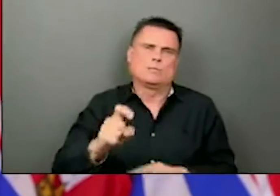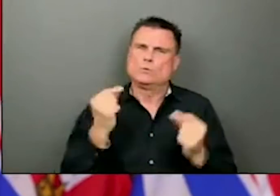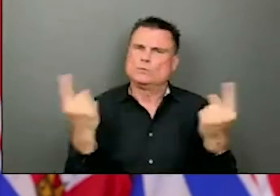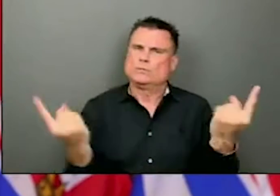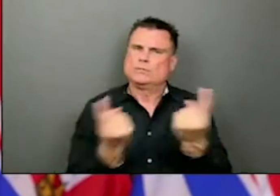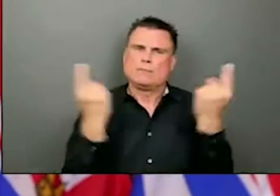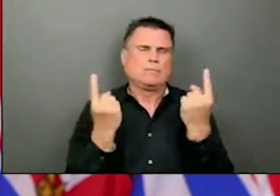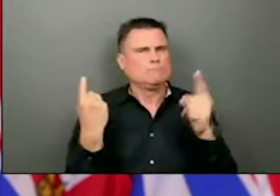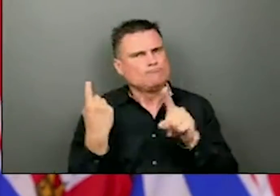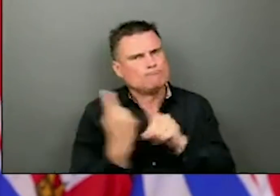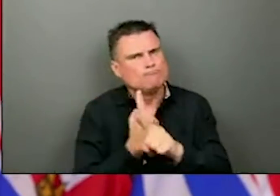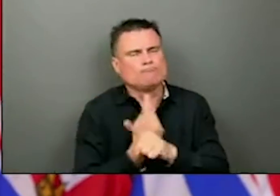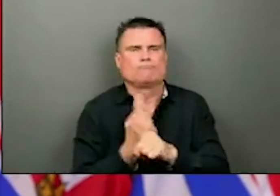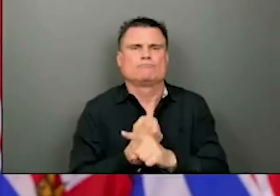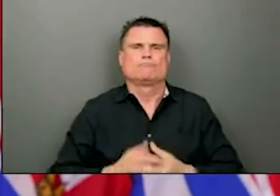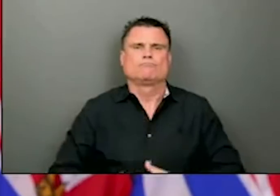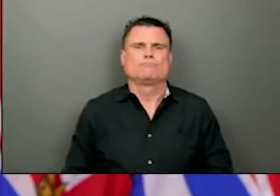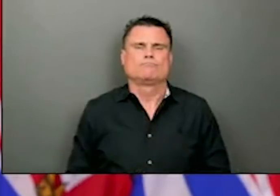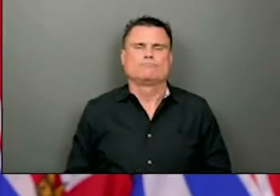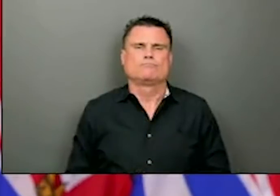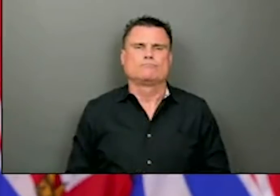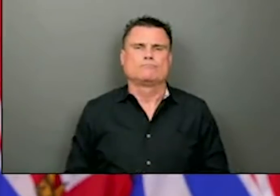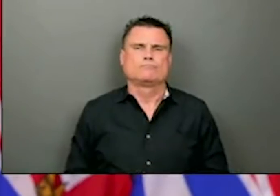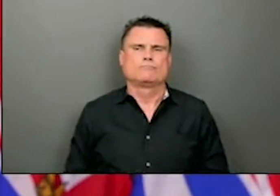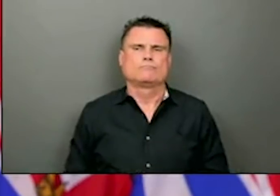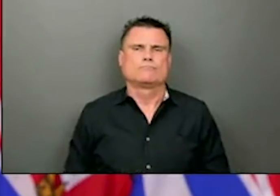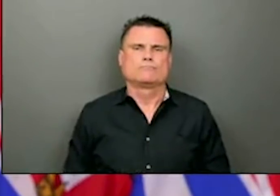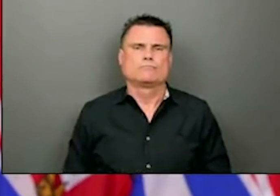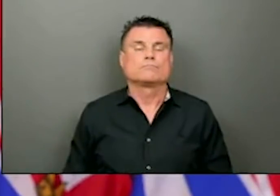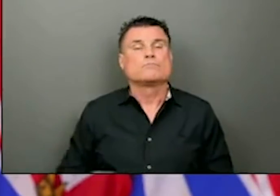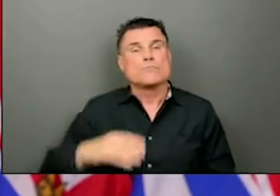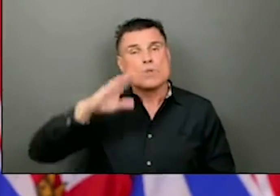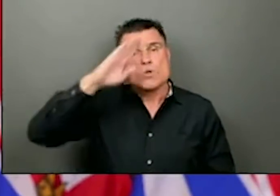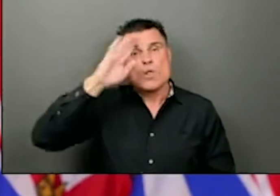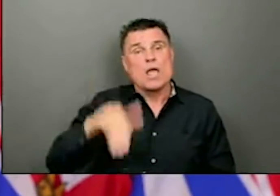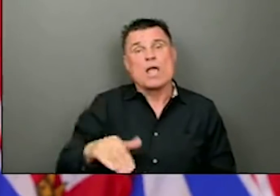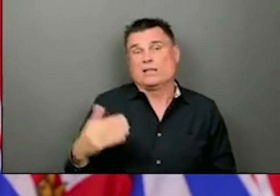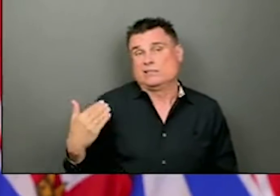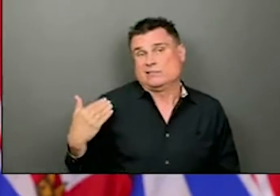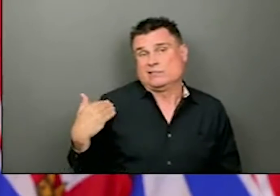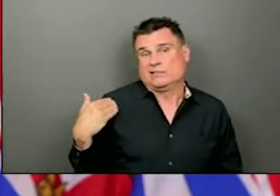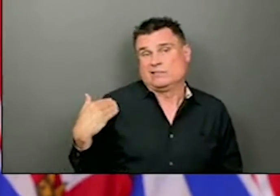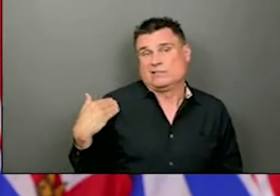recently Dr. Mary-Ellen Turpel-Lafont led her own,